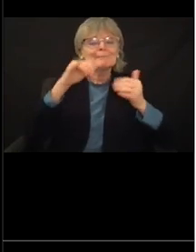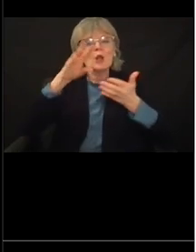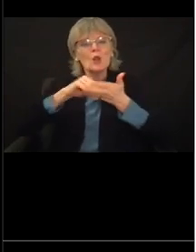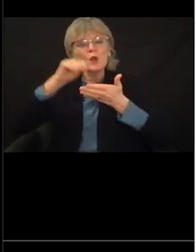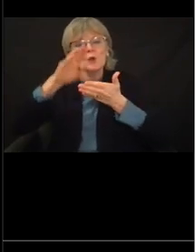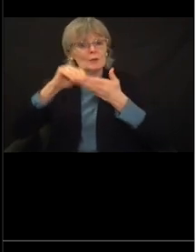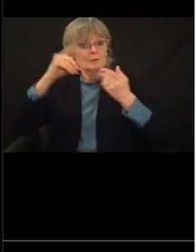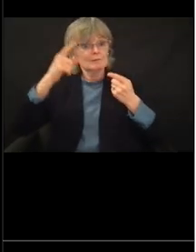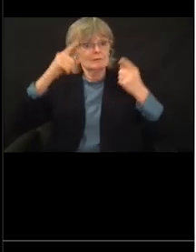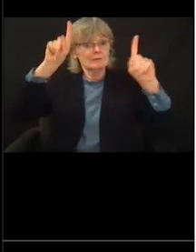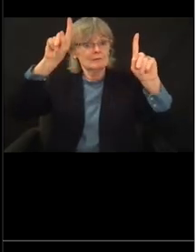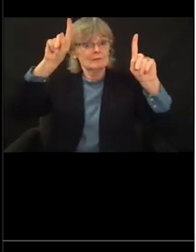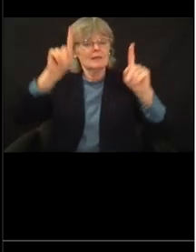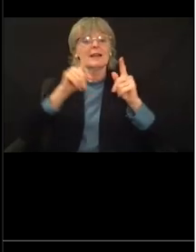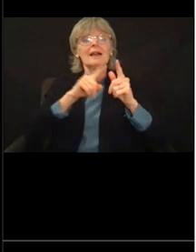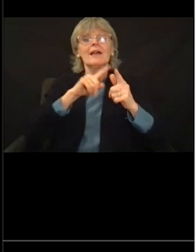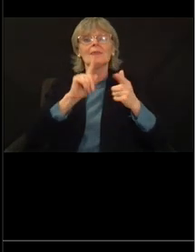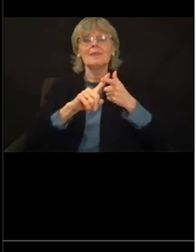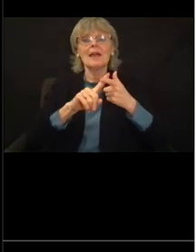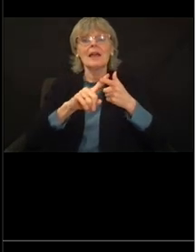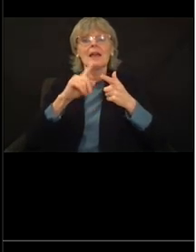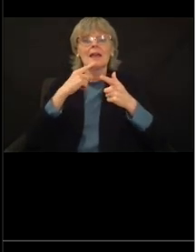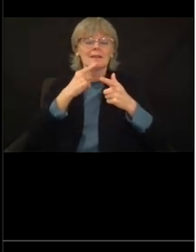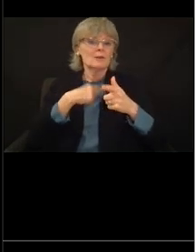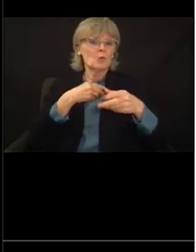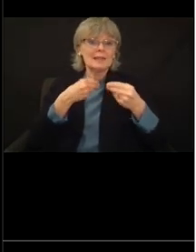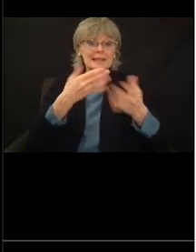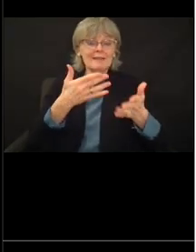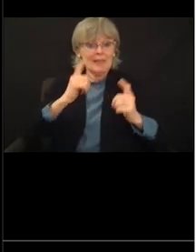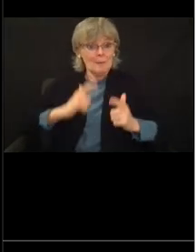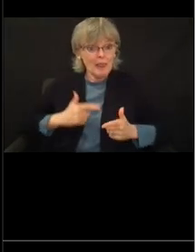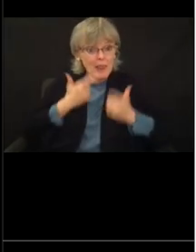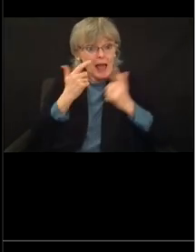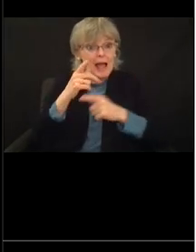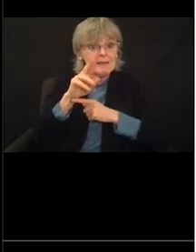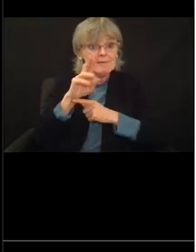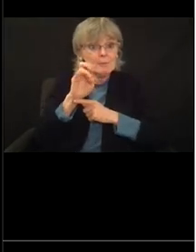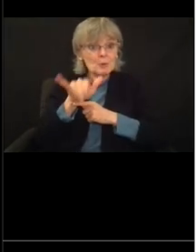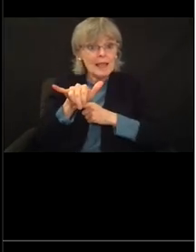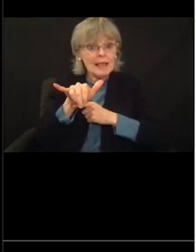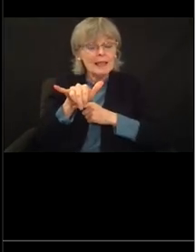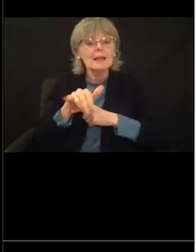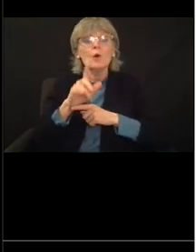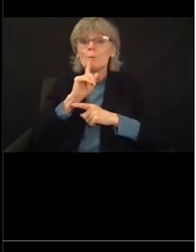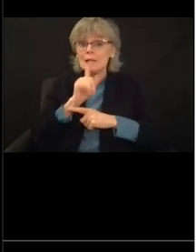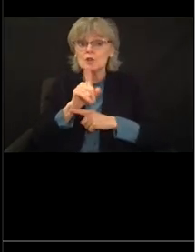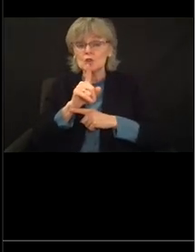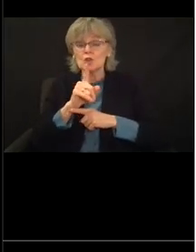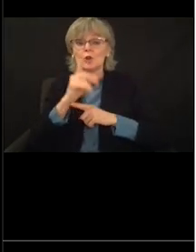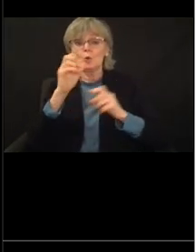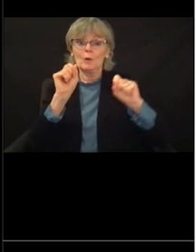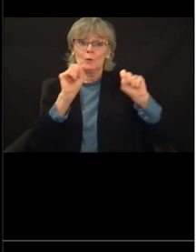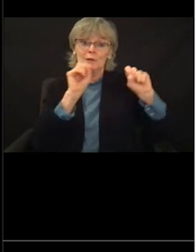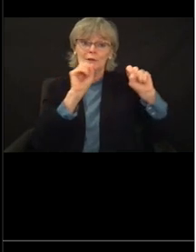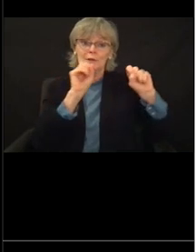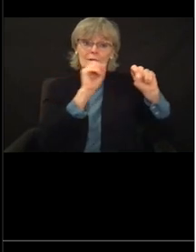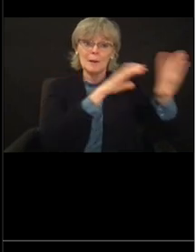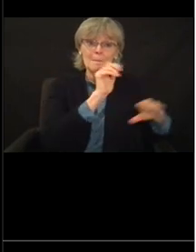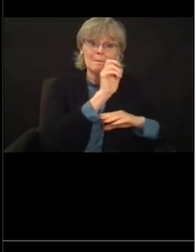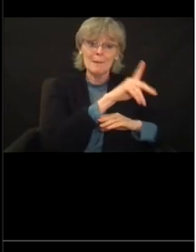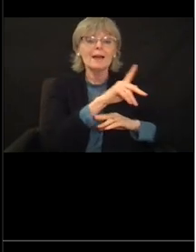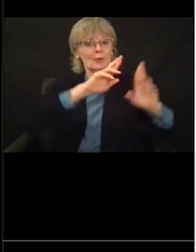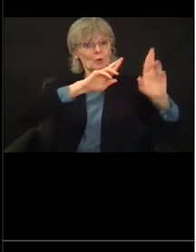we introduce live prey for them because we want to make sure when they go back out, they are ready to do that same thing in the ocean.